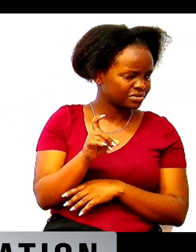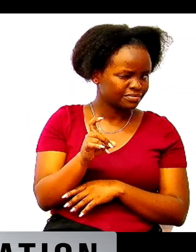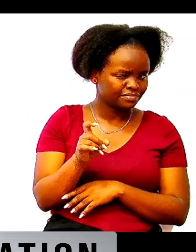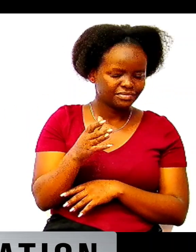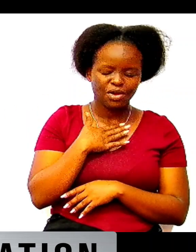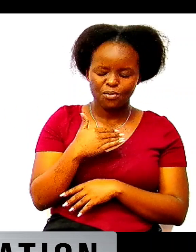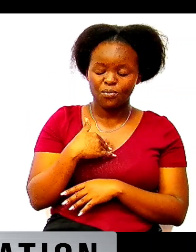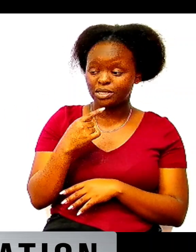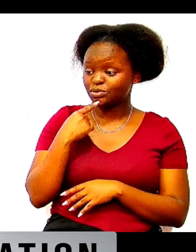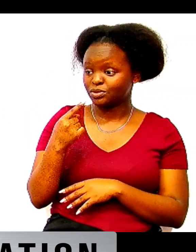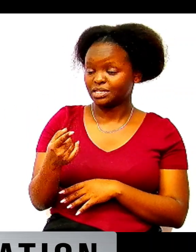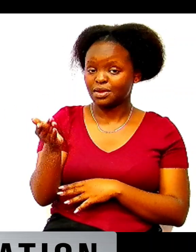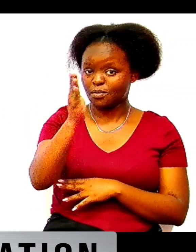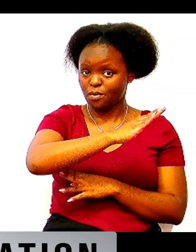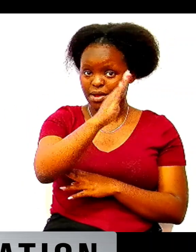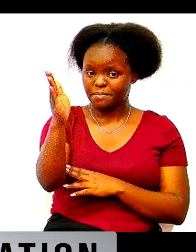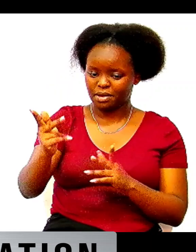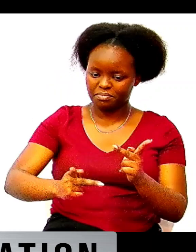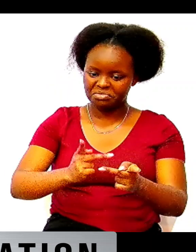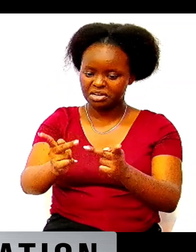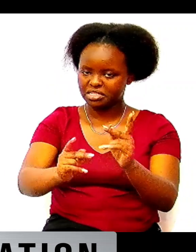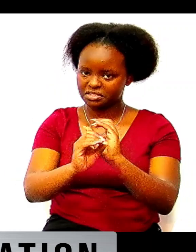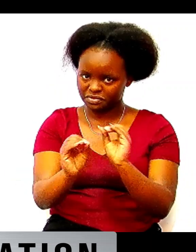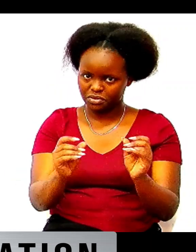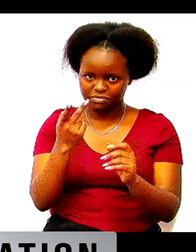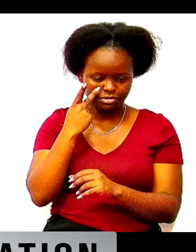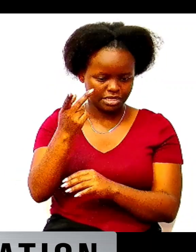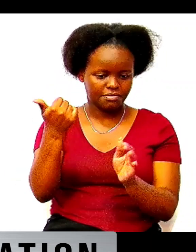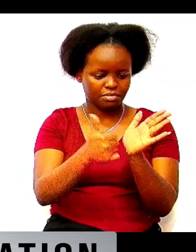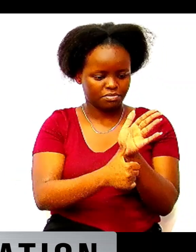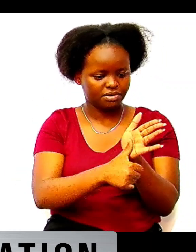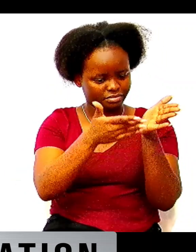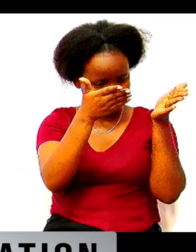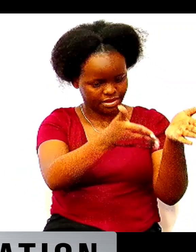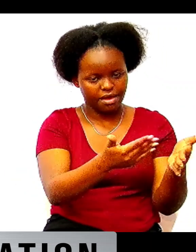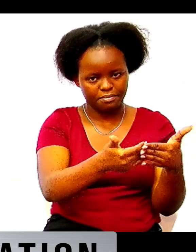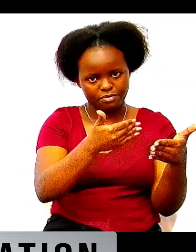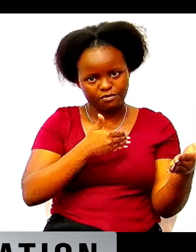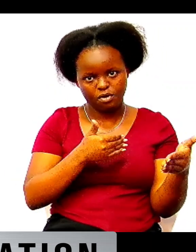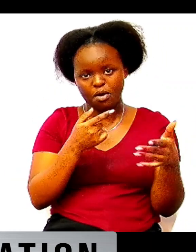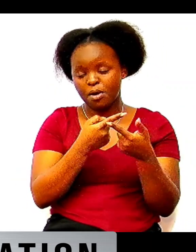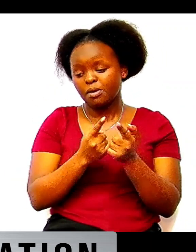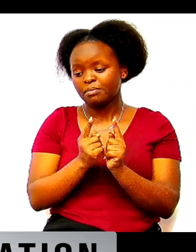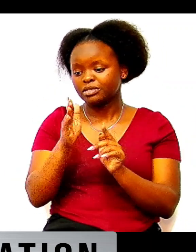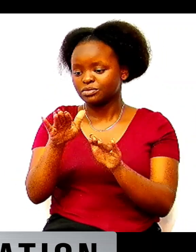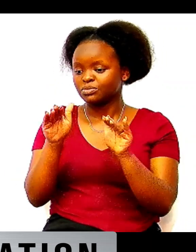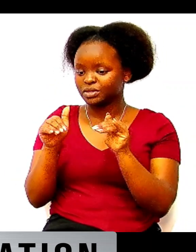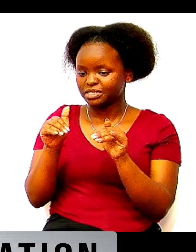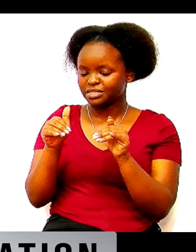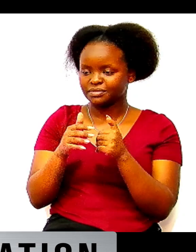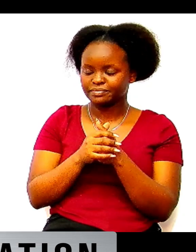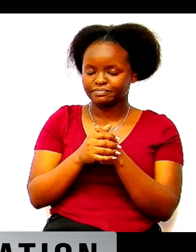want to say Wiper is progressive because we've seen problems with Wiper before. But we are waiting to see. But you've met Wiper?